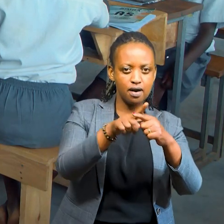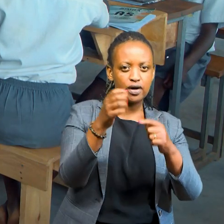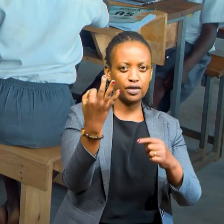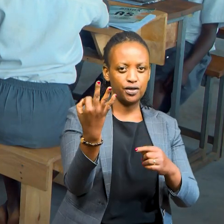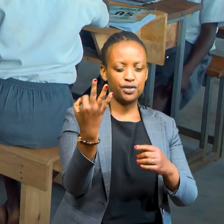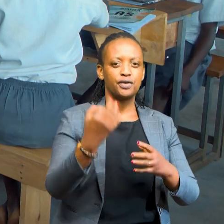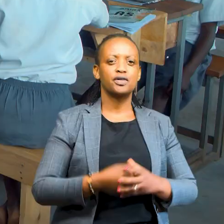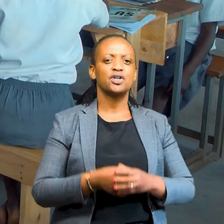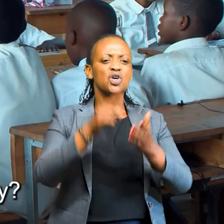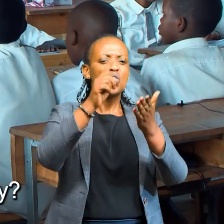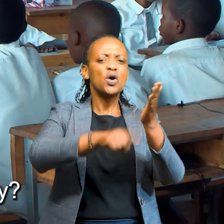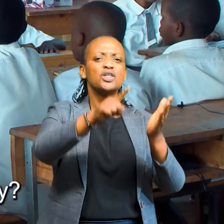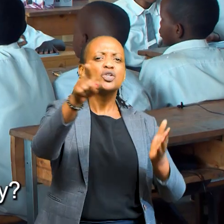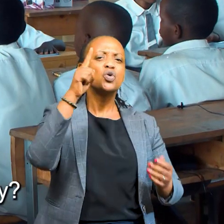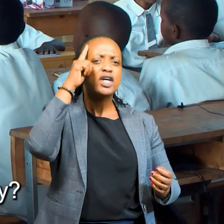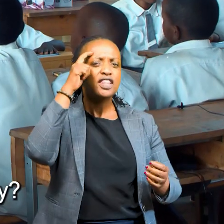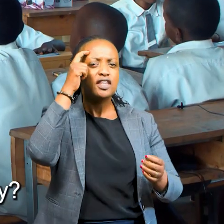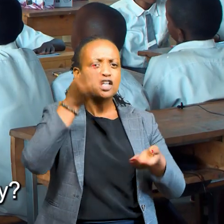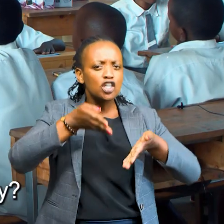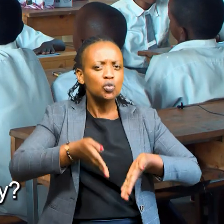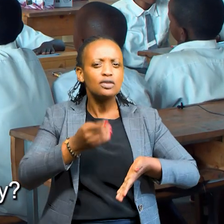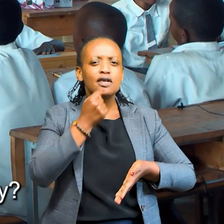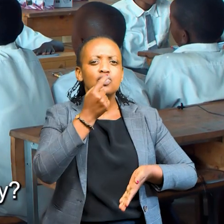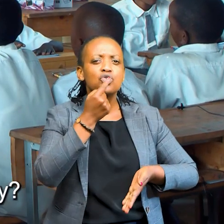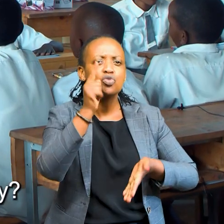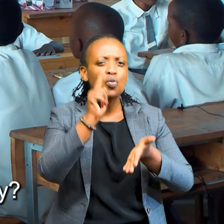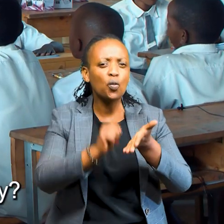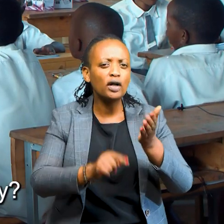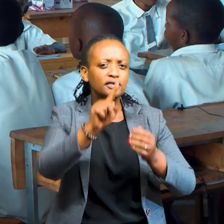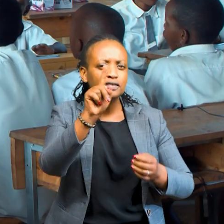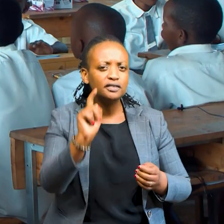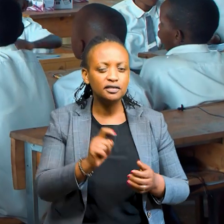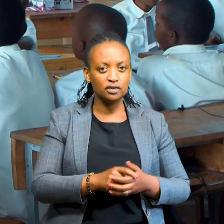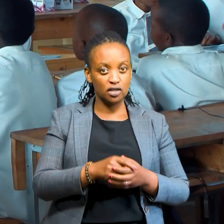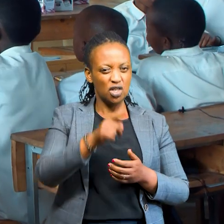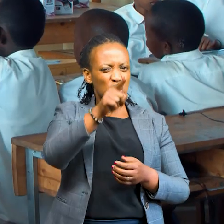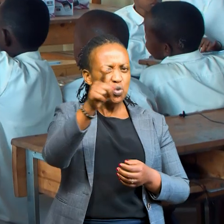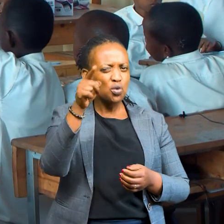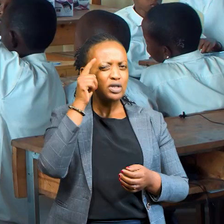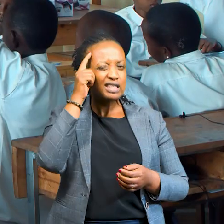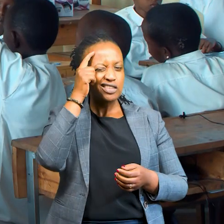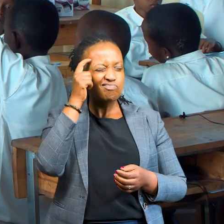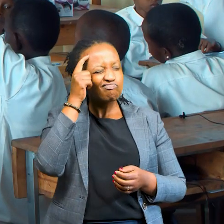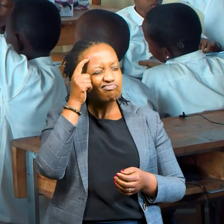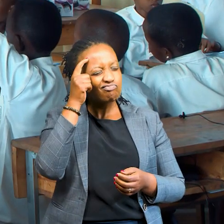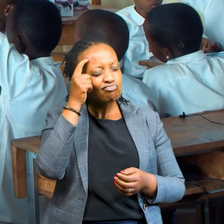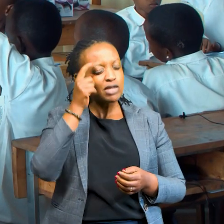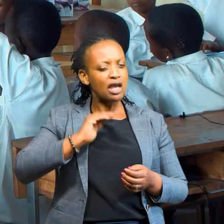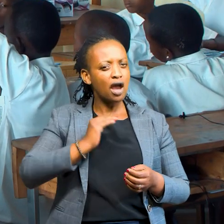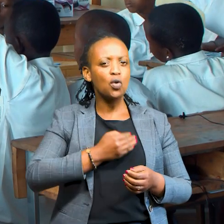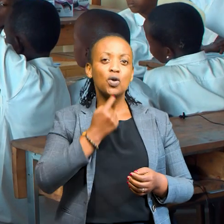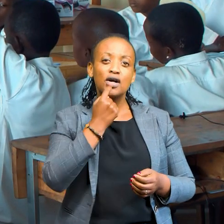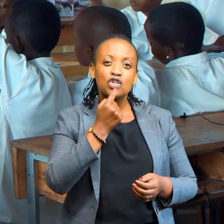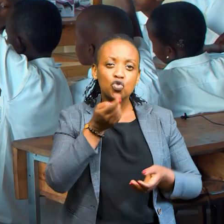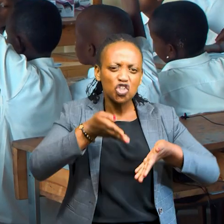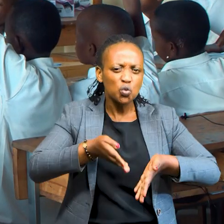Multiplication of 3. What do you think is the lesson of today? What do you think is